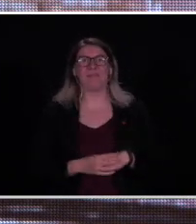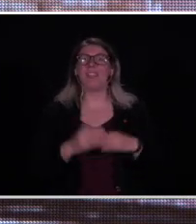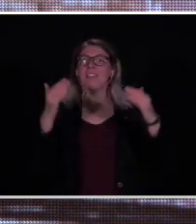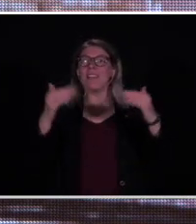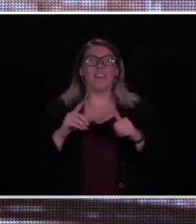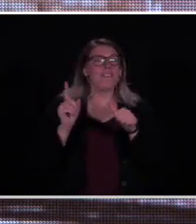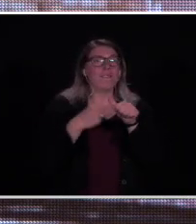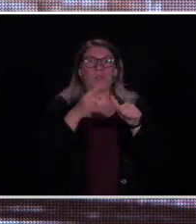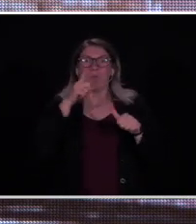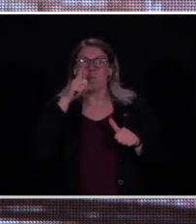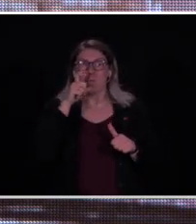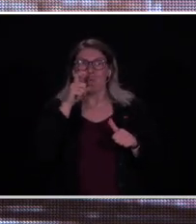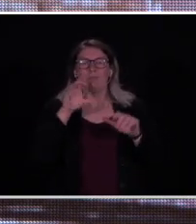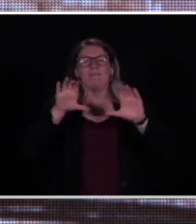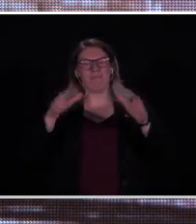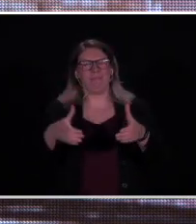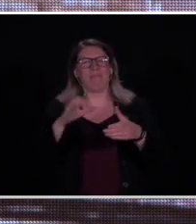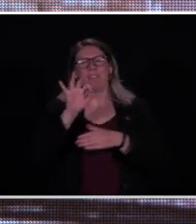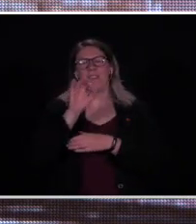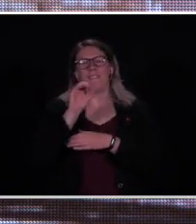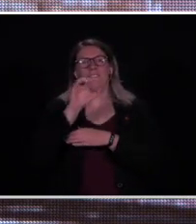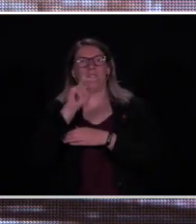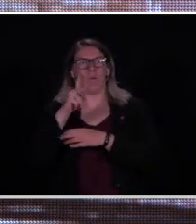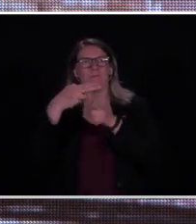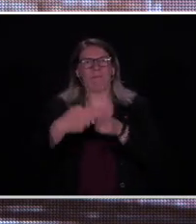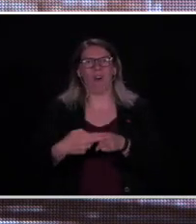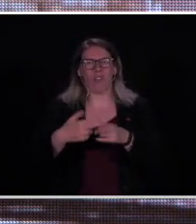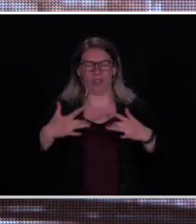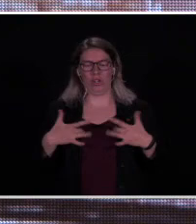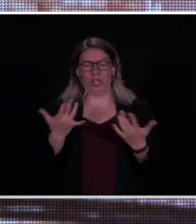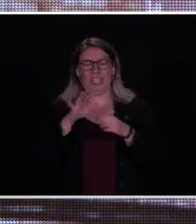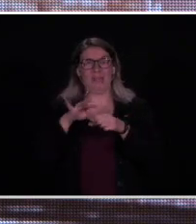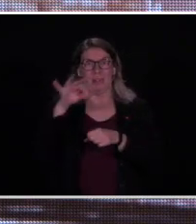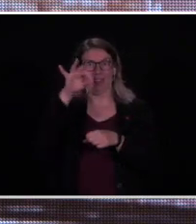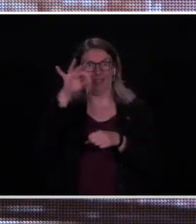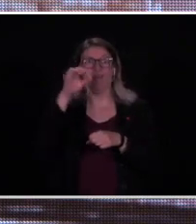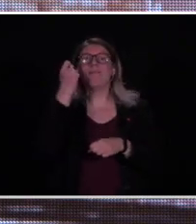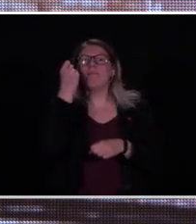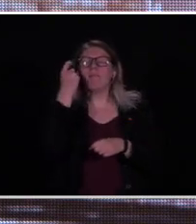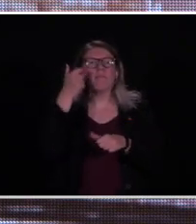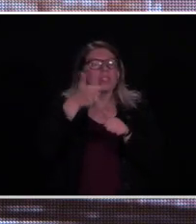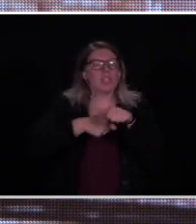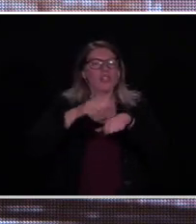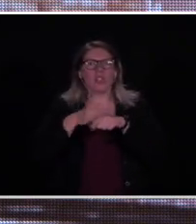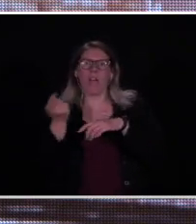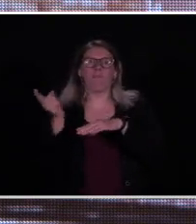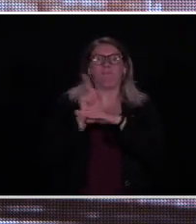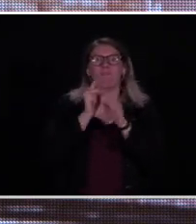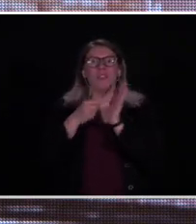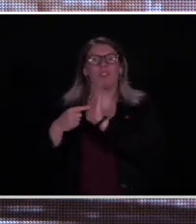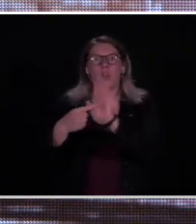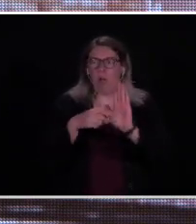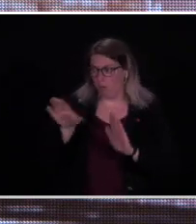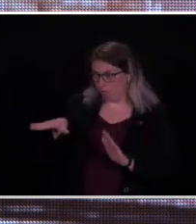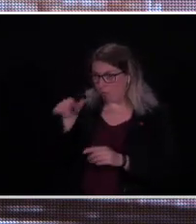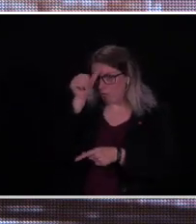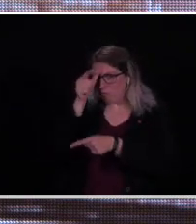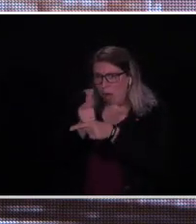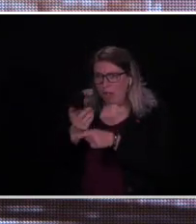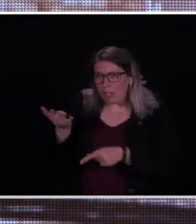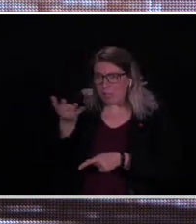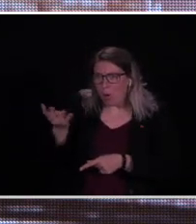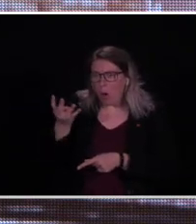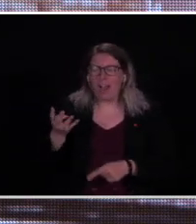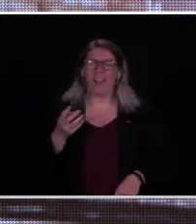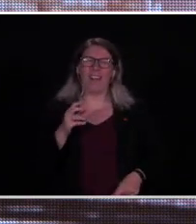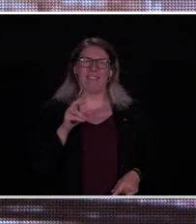the contemporary folk group Early Spirit. At almost every performance, people ask them, are you a family band? But